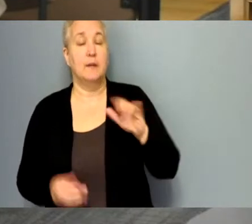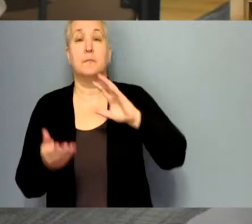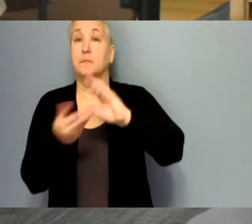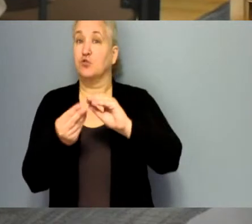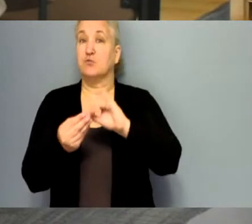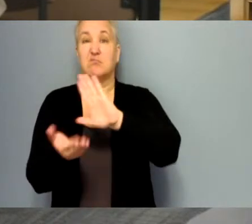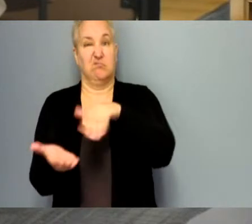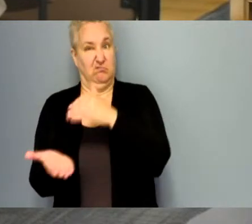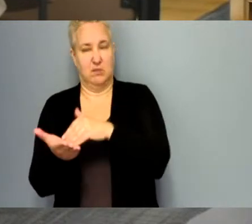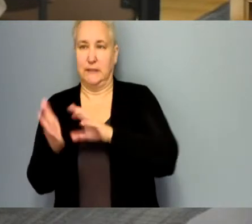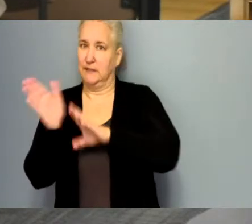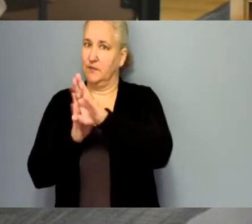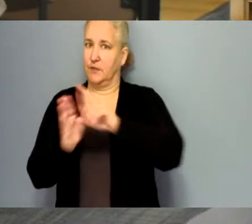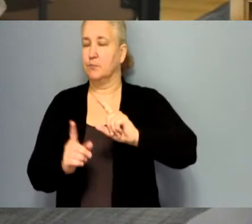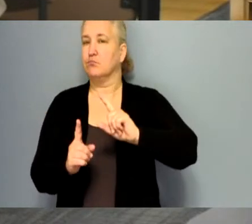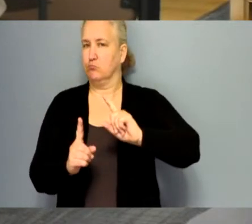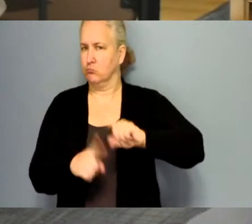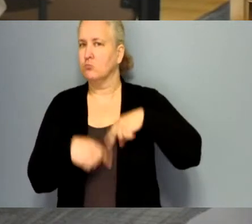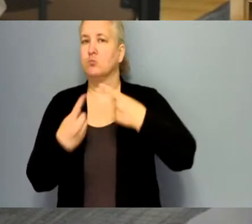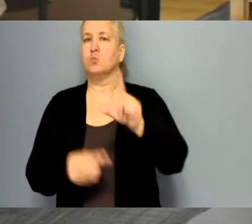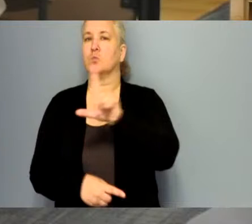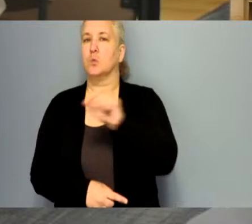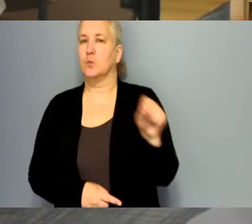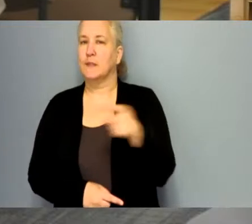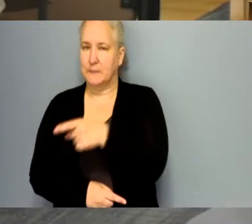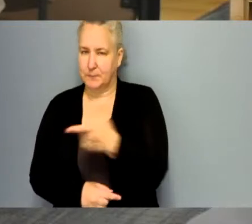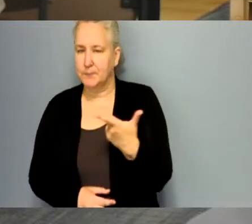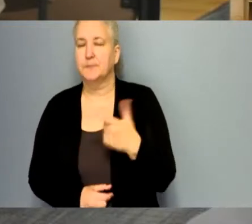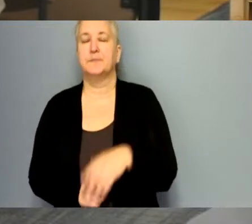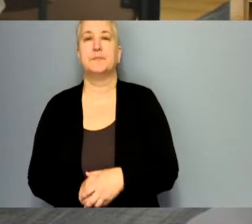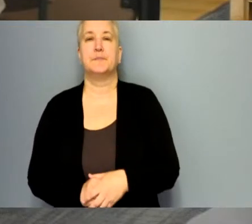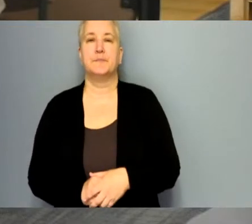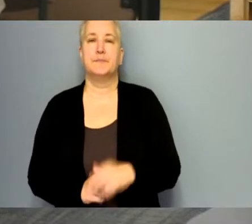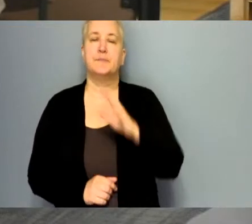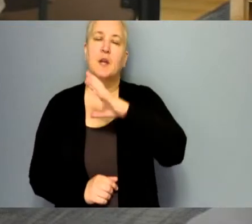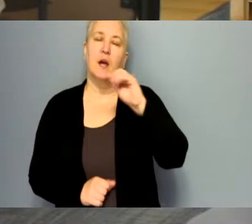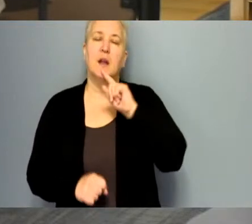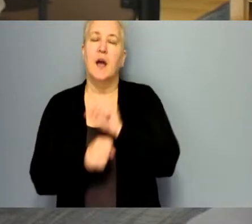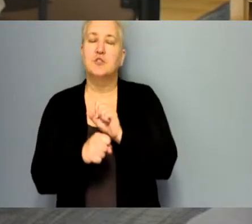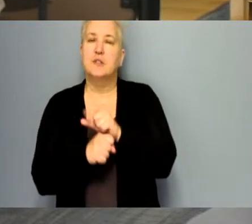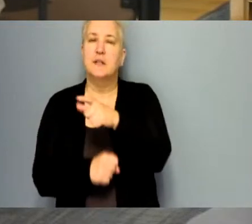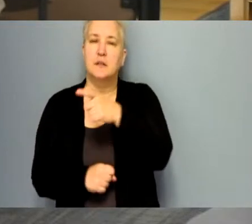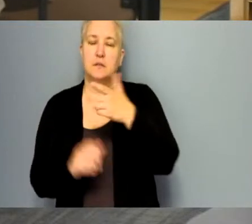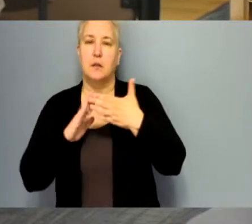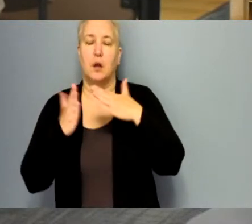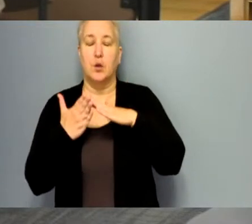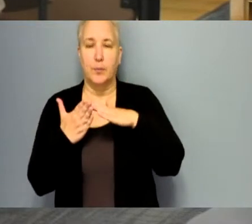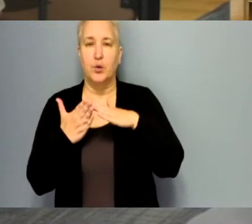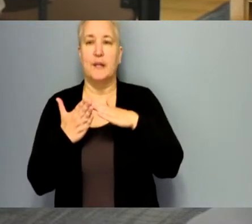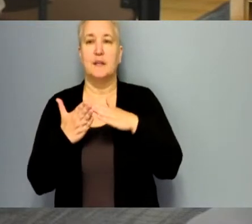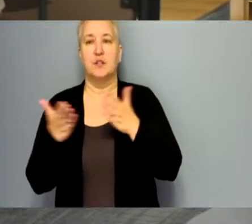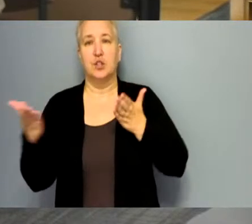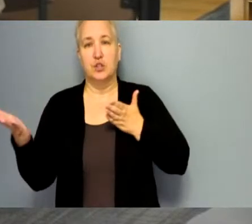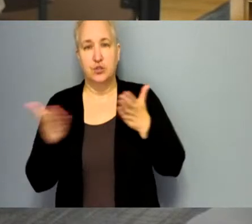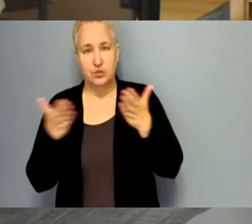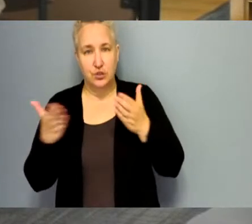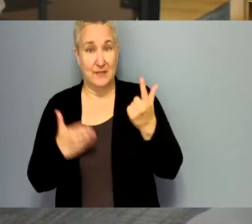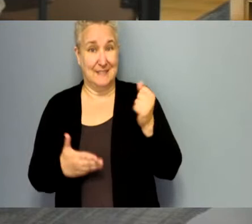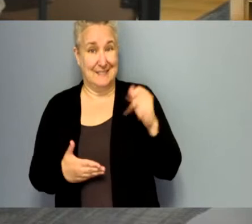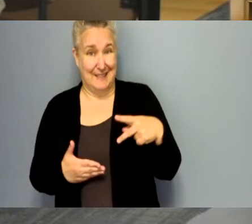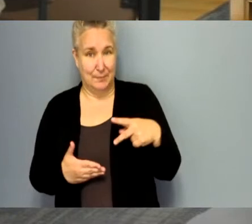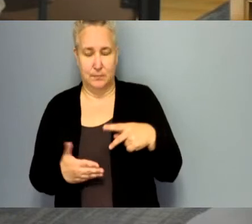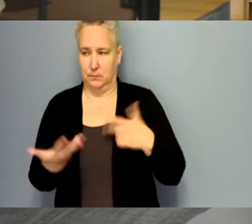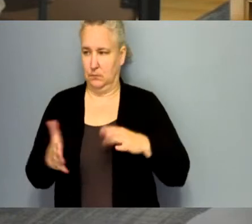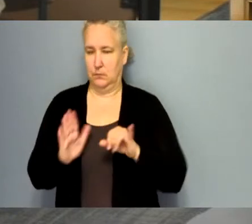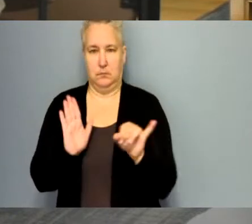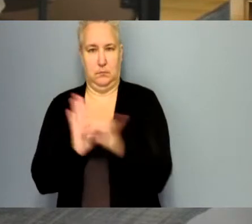been under development since 2020, and it was actually the community service gap was